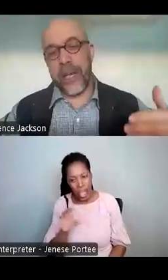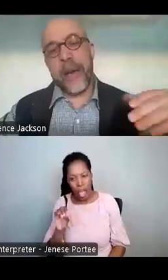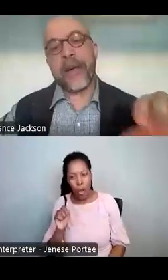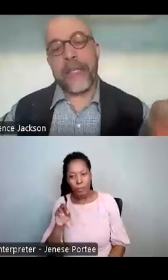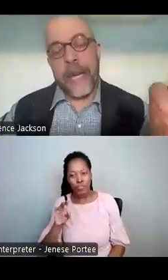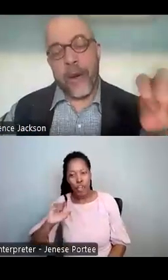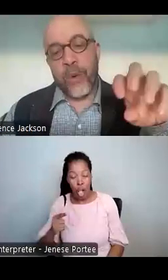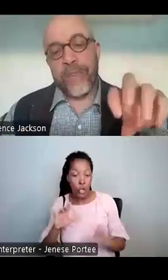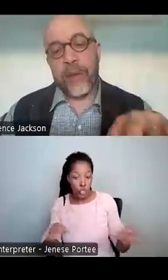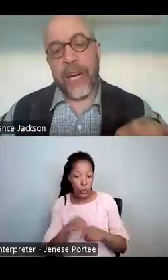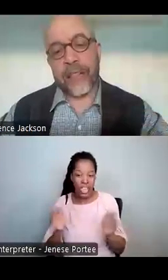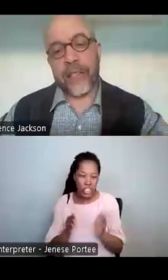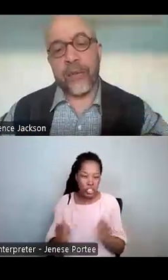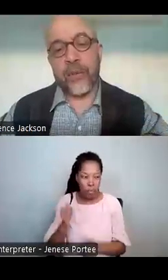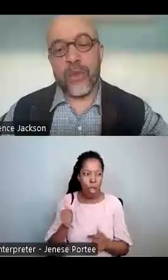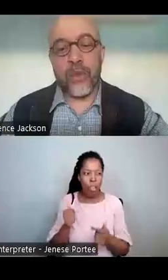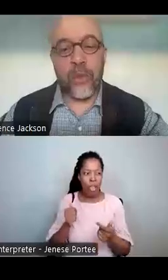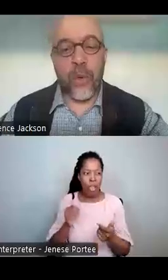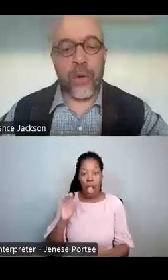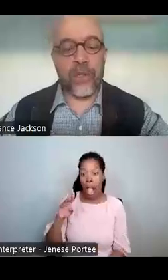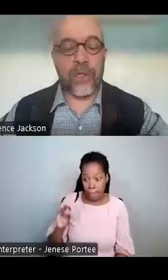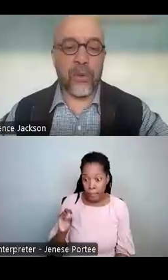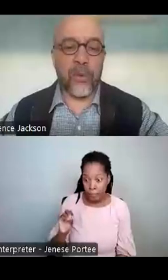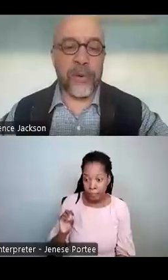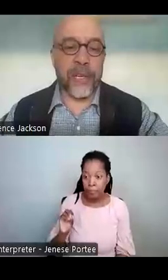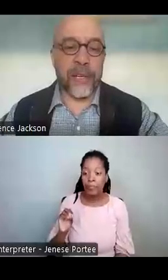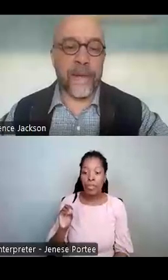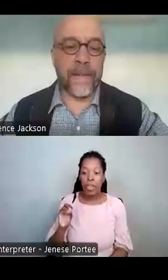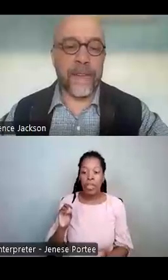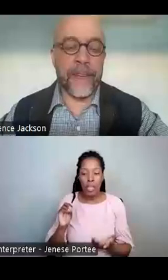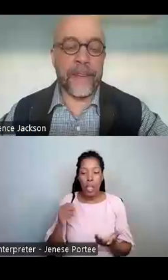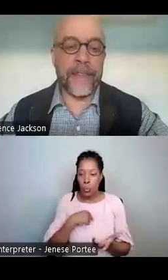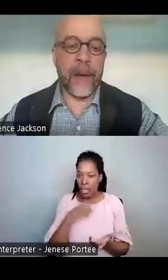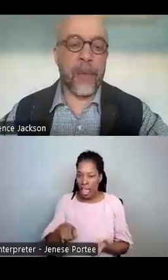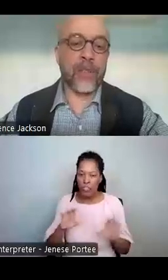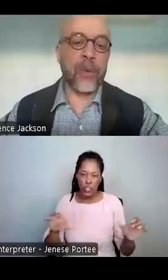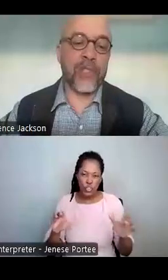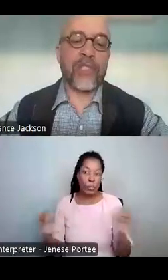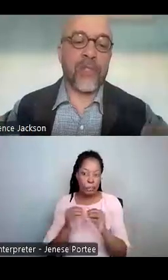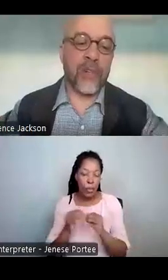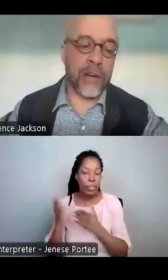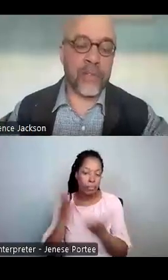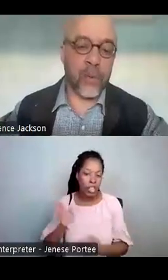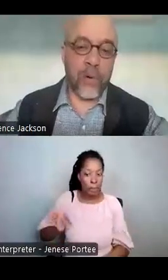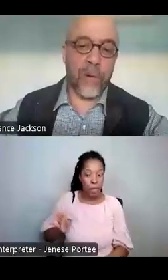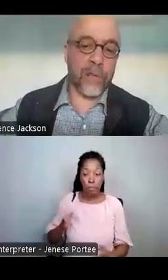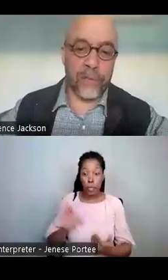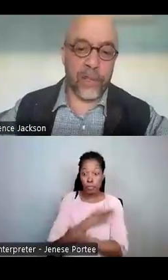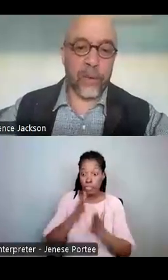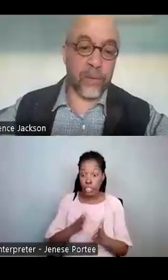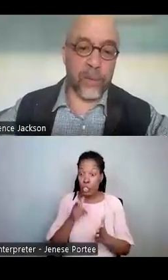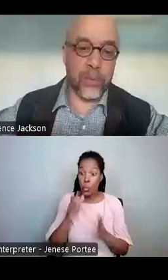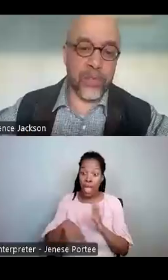combinations. But we've got to do more to bring these Baltimore musicians who go out into the world